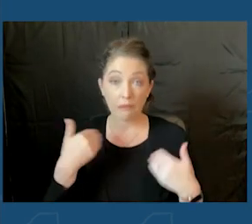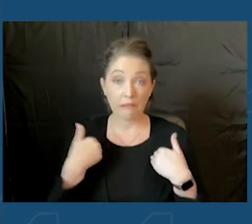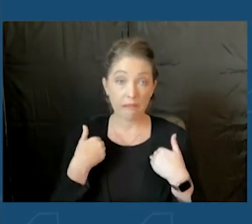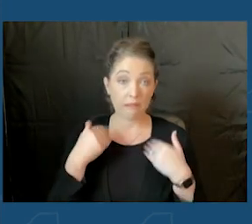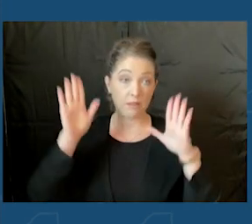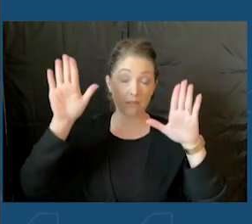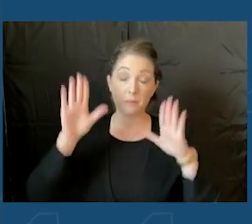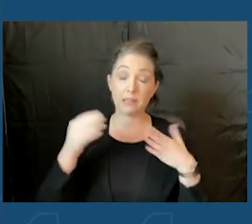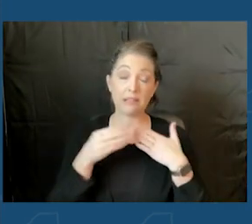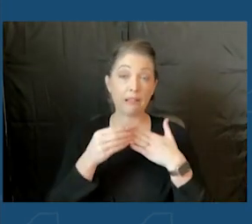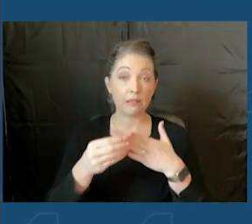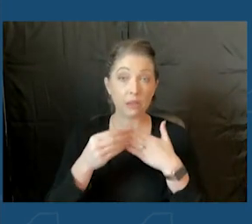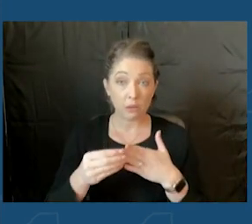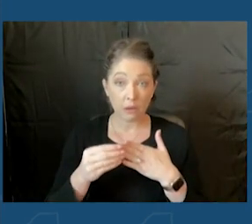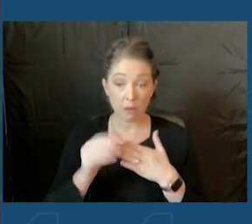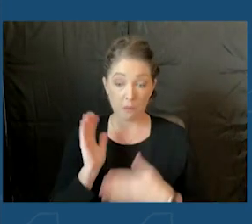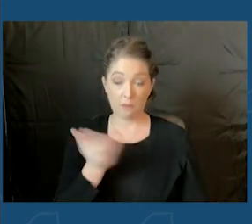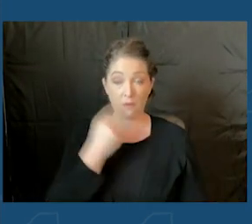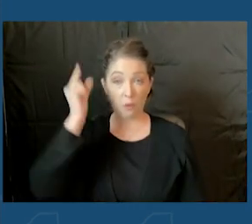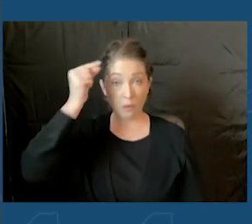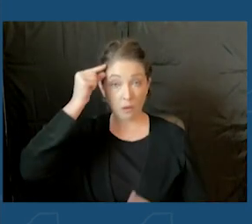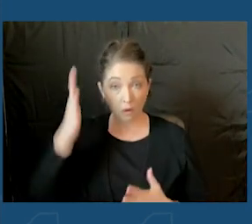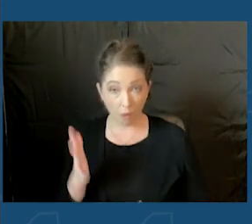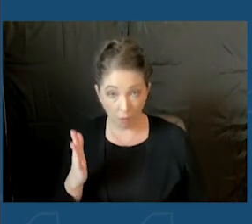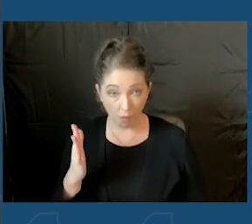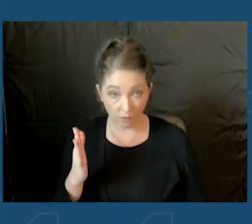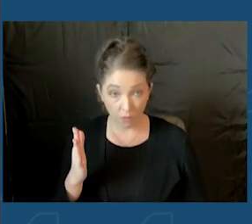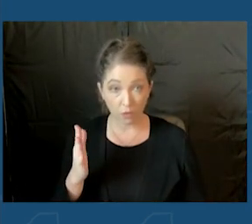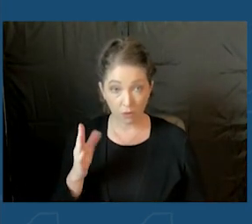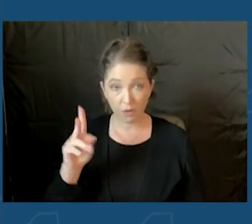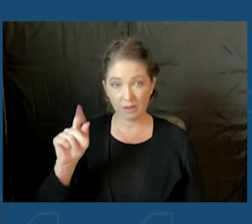leadership of our governor, Governor Kathy Hochul,